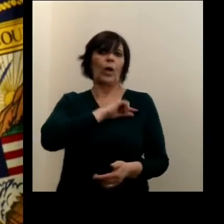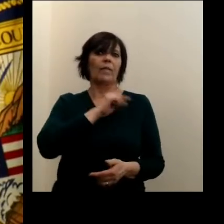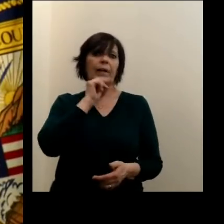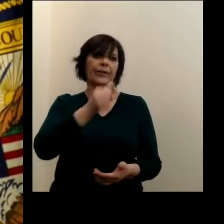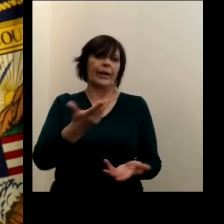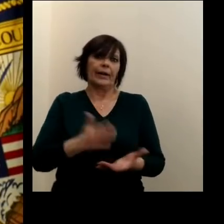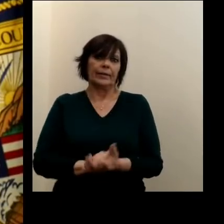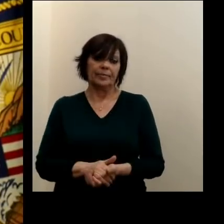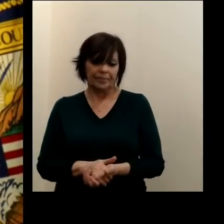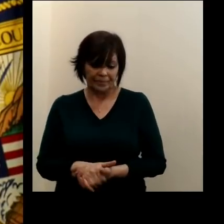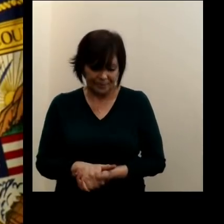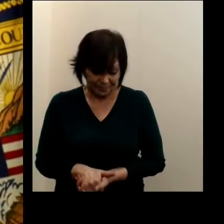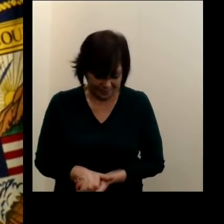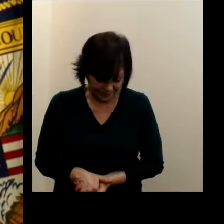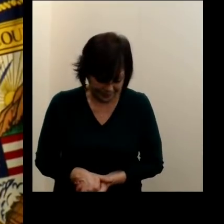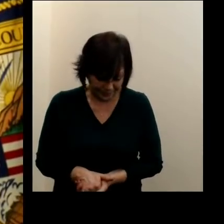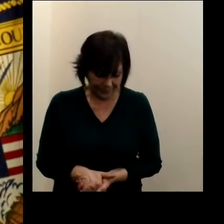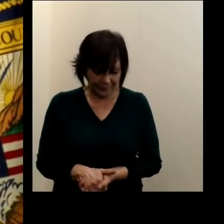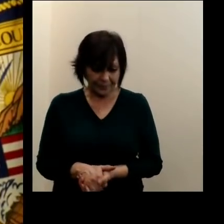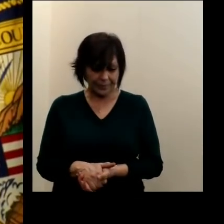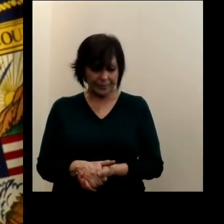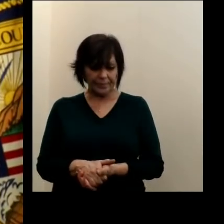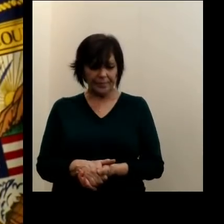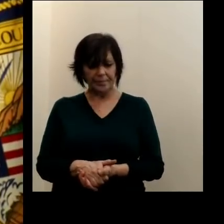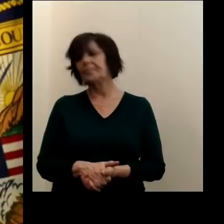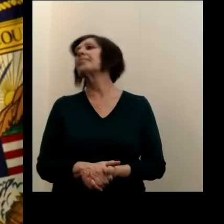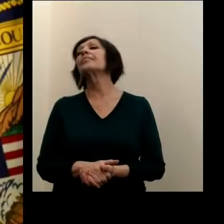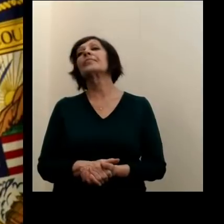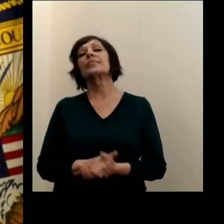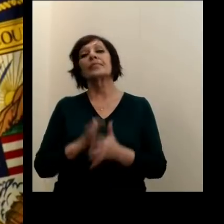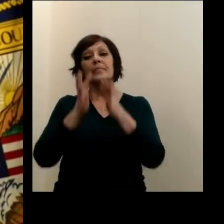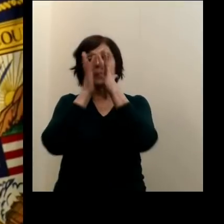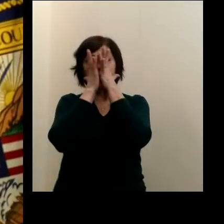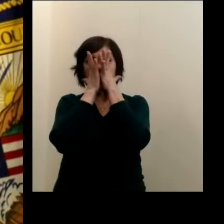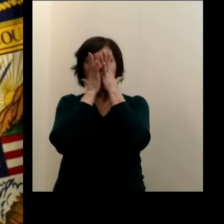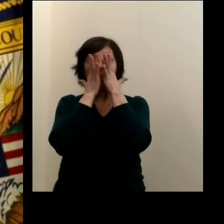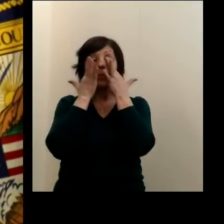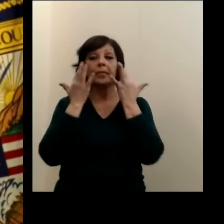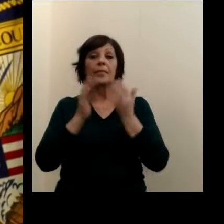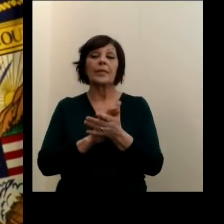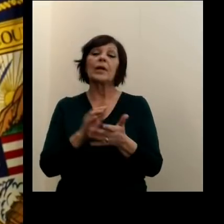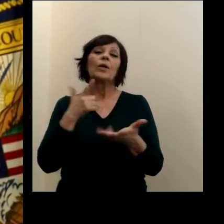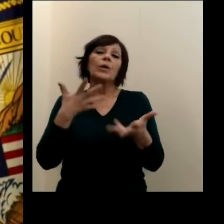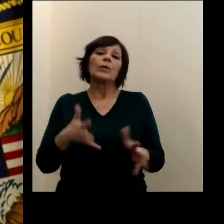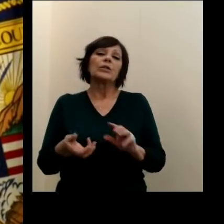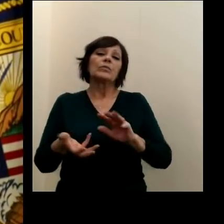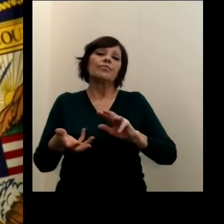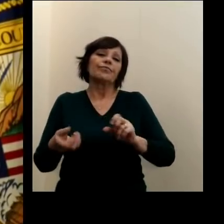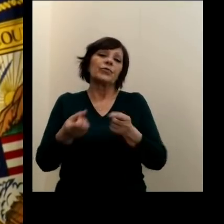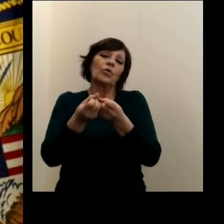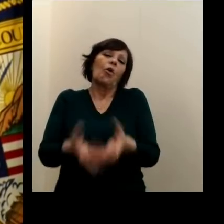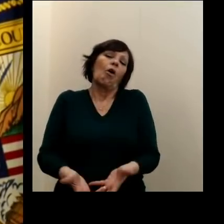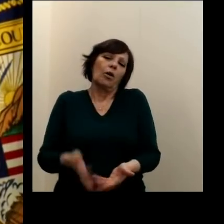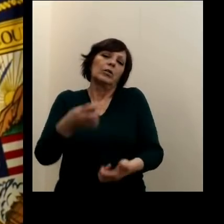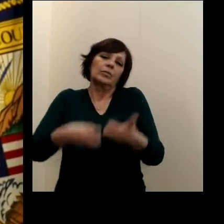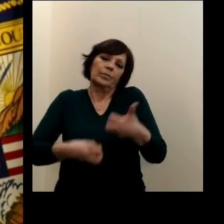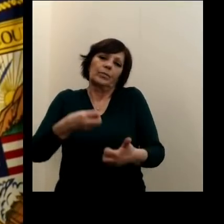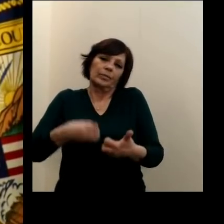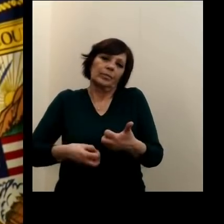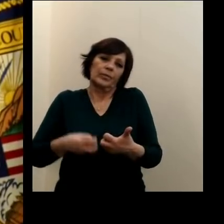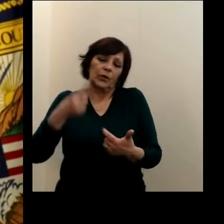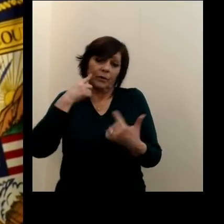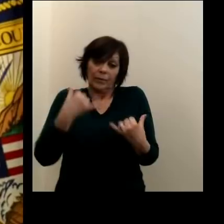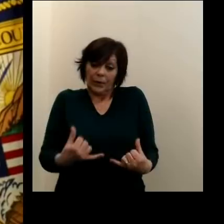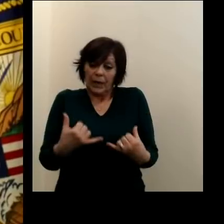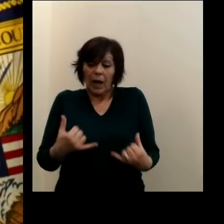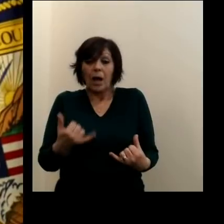even qualify, or even if they qualify, don't have an appointment, and then it causes a lot of problems. So for the time being,